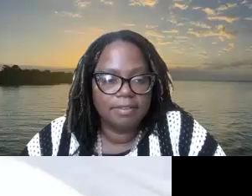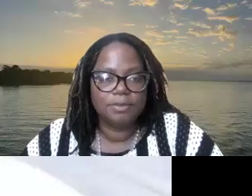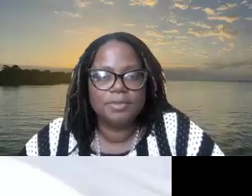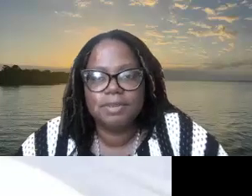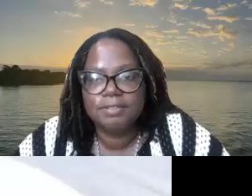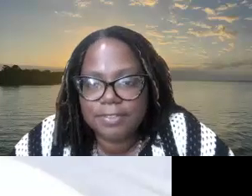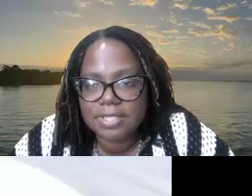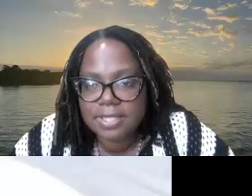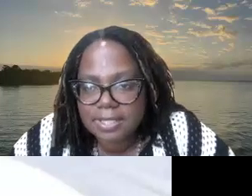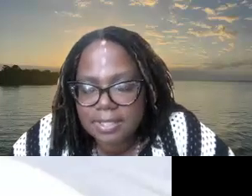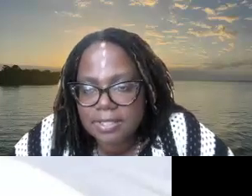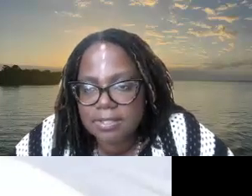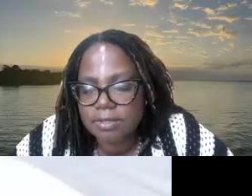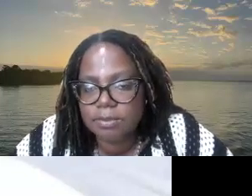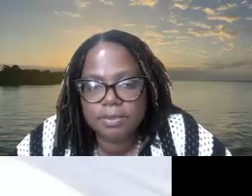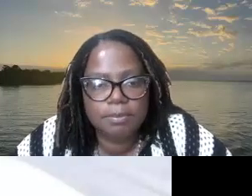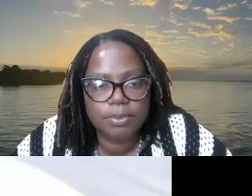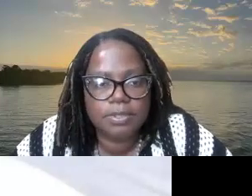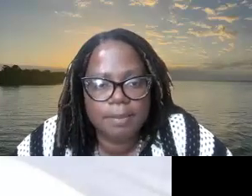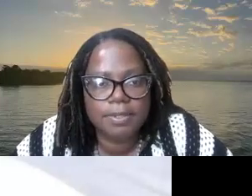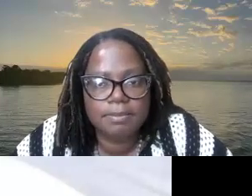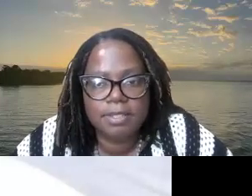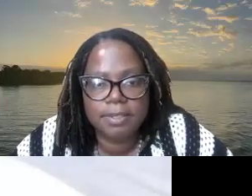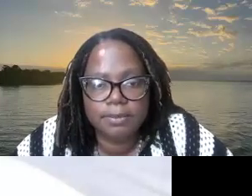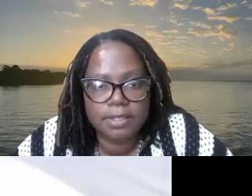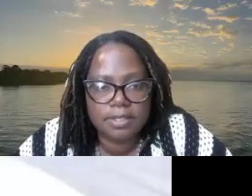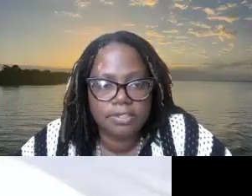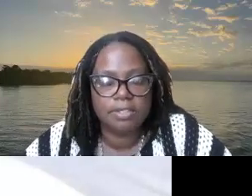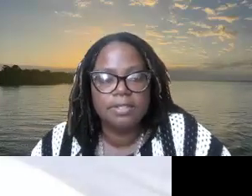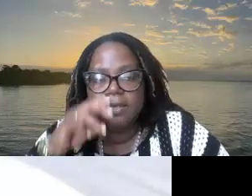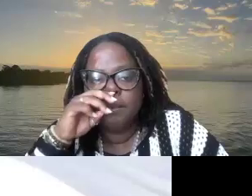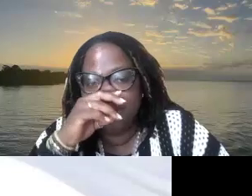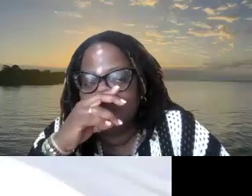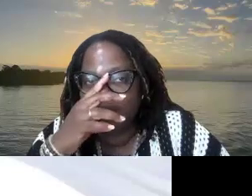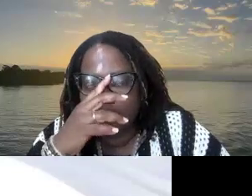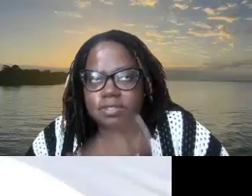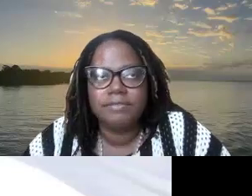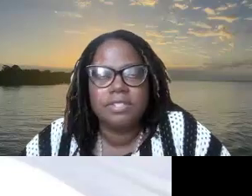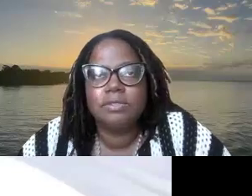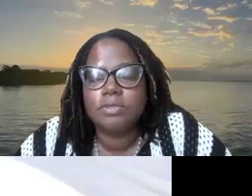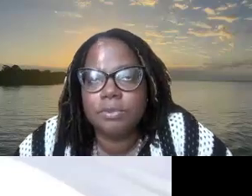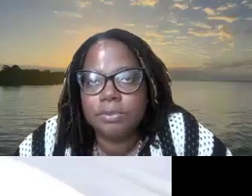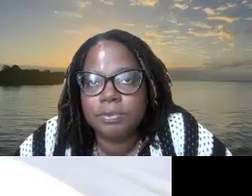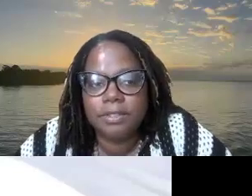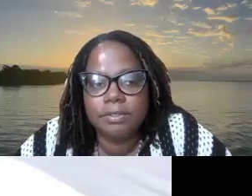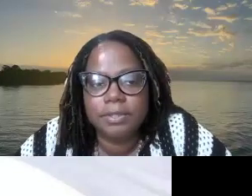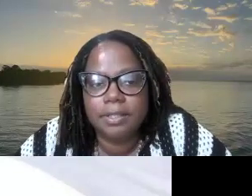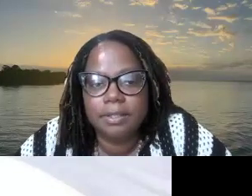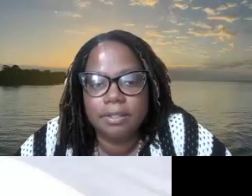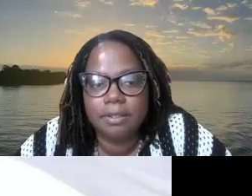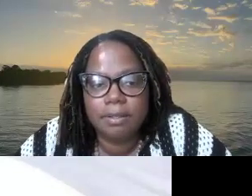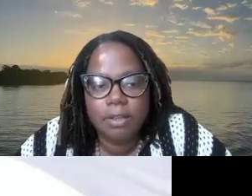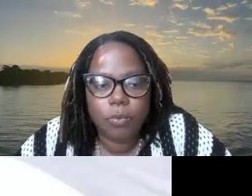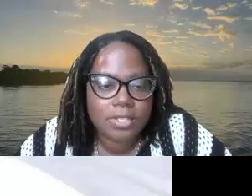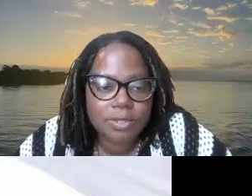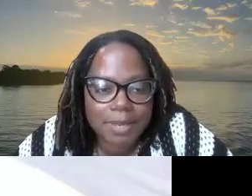month. October is my favorite season. This is also a really important topic to me and my organization. We are 17 years old. We are